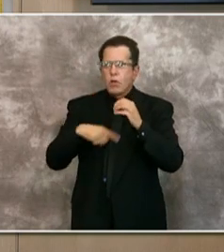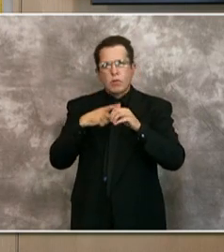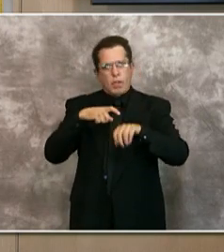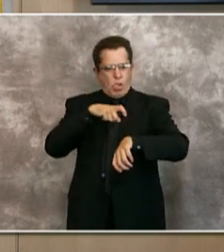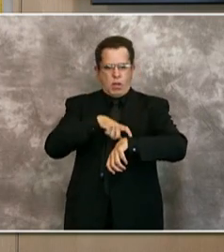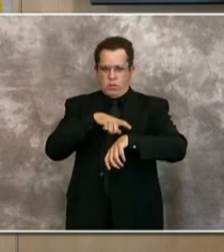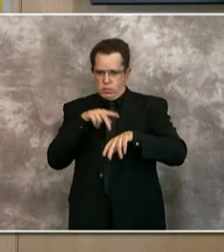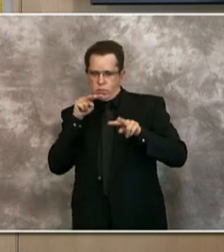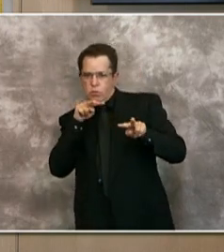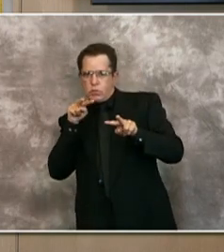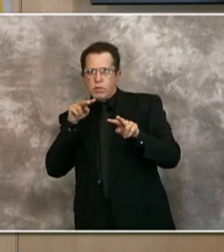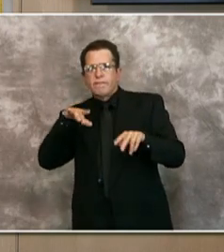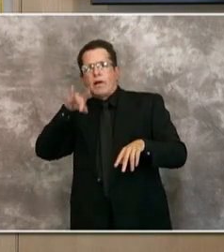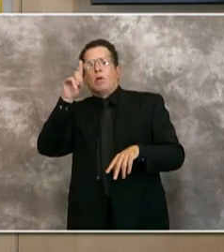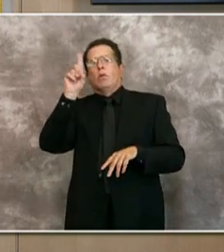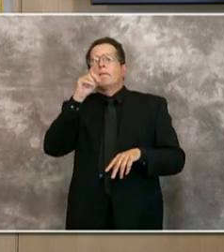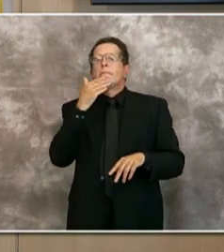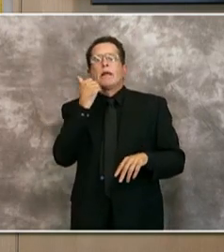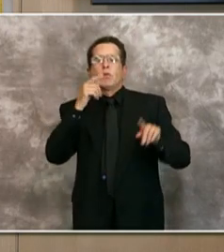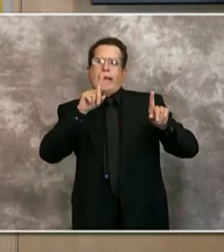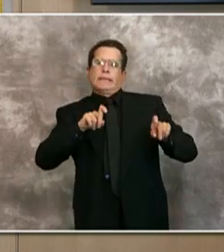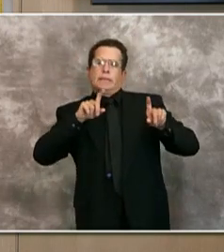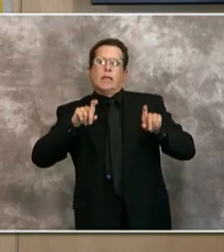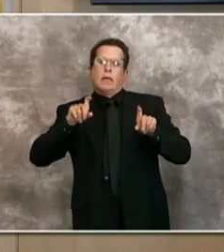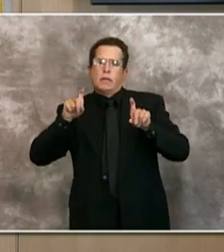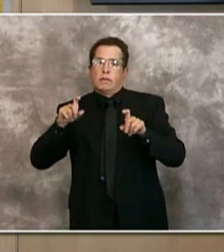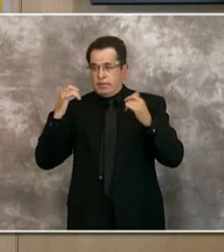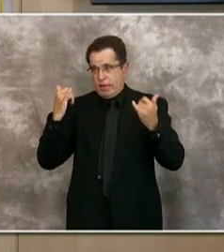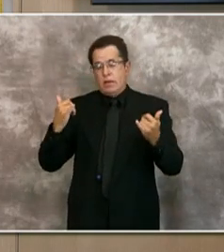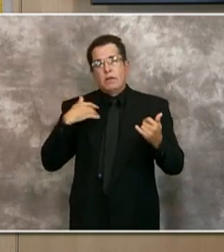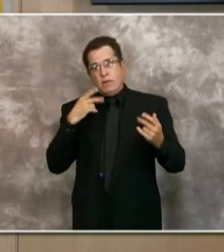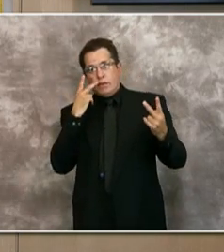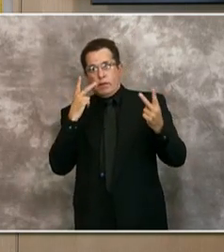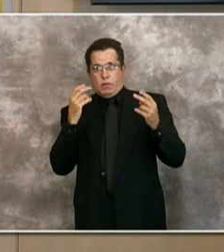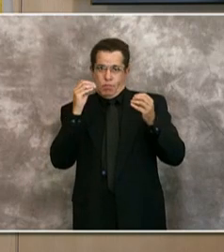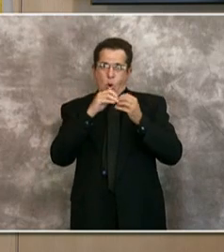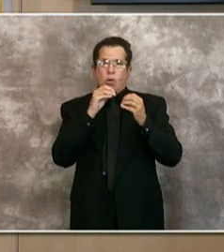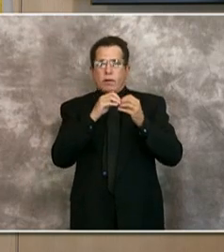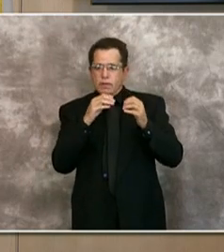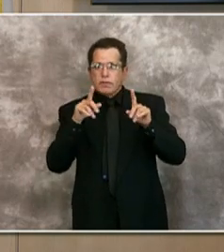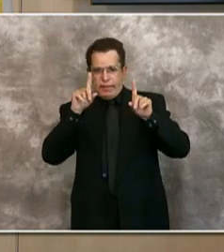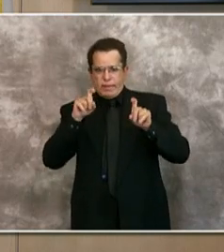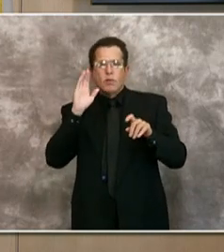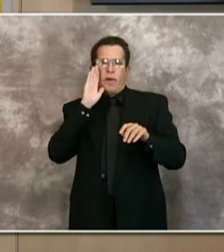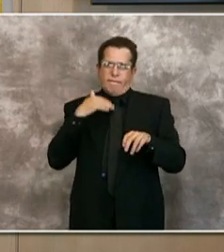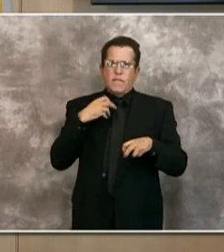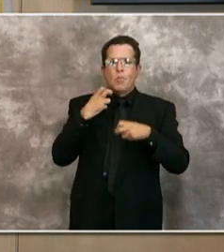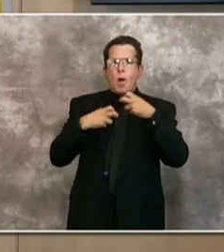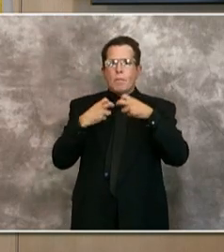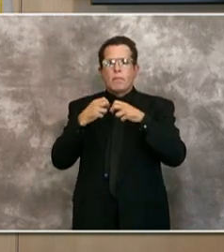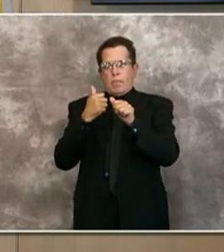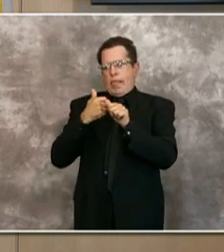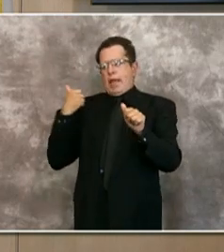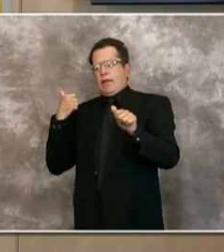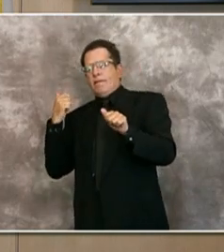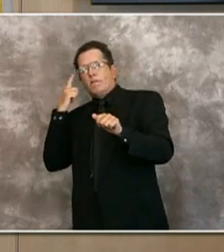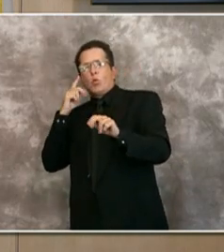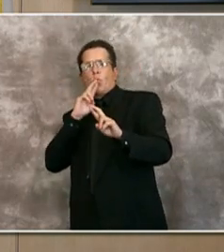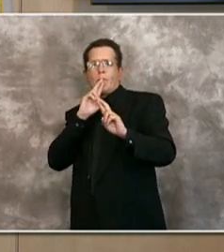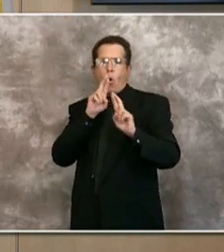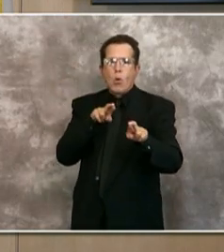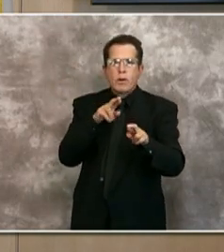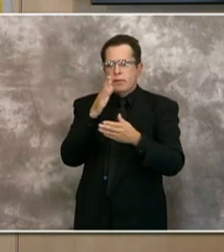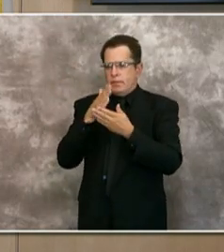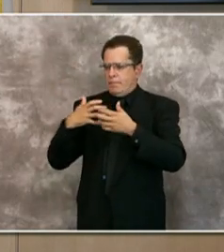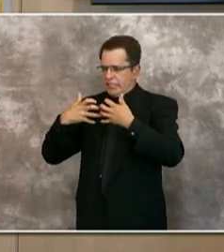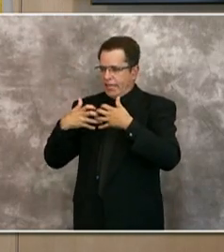significantly increase the testing there. It is natural as you go through this, you're going to have hiccups, you're going to have reporting delays, you're going to have machines